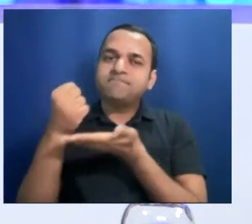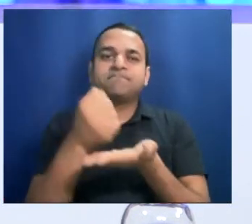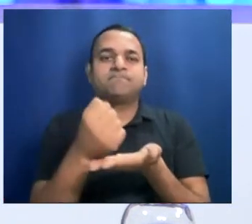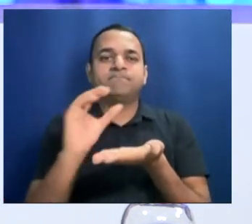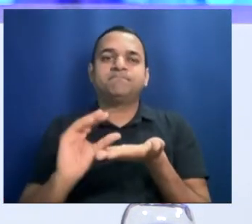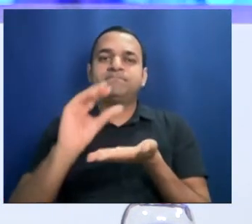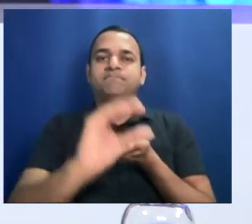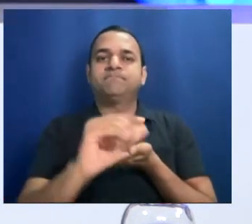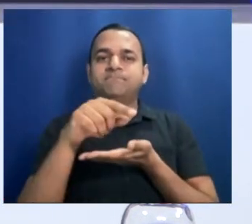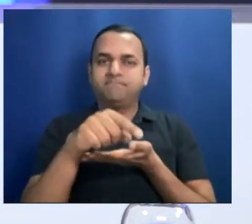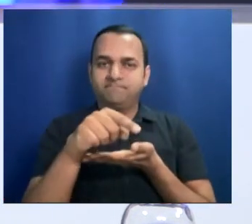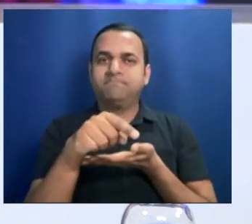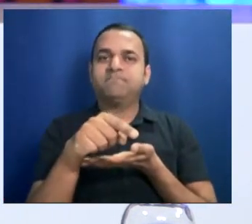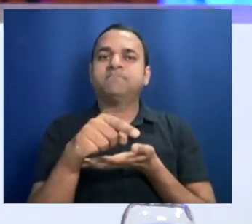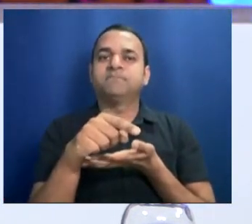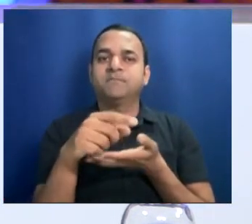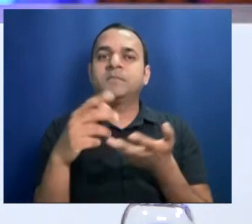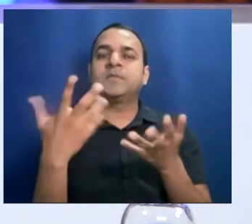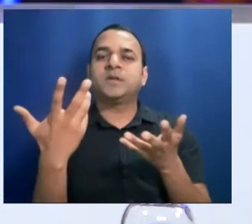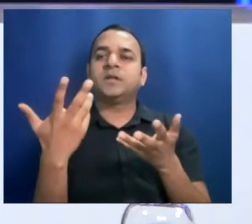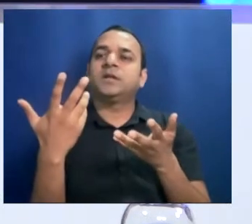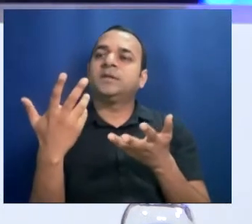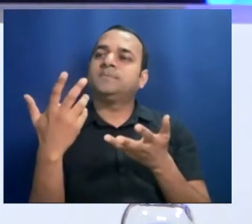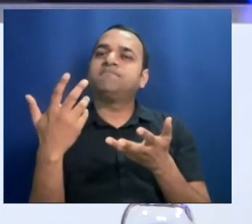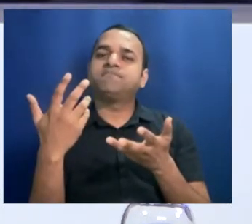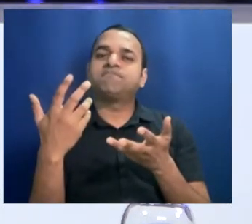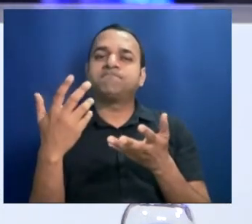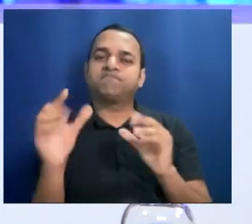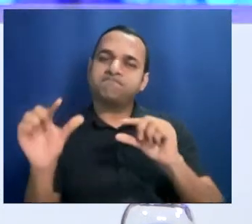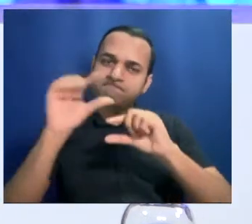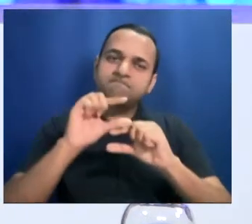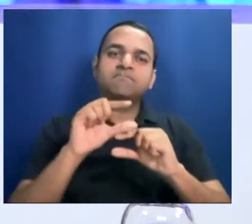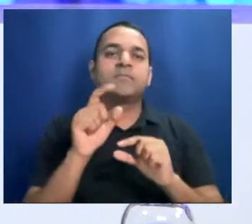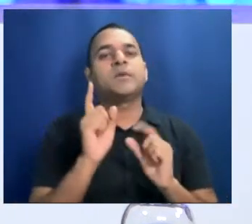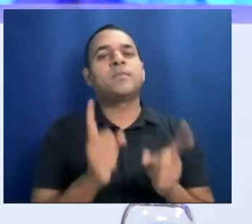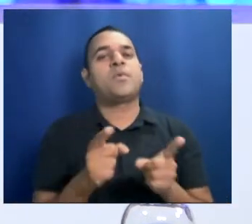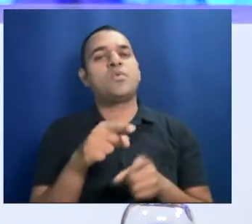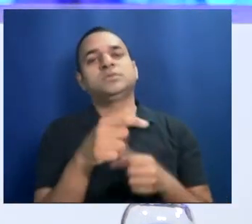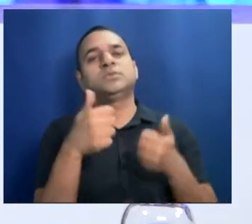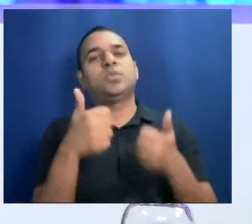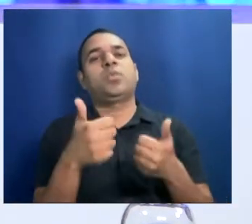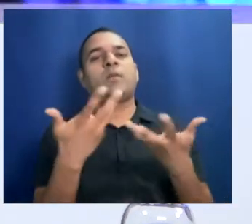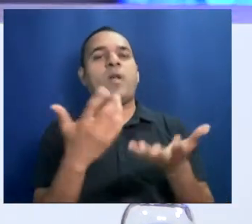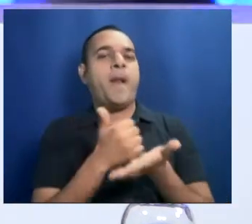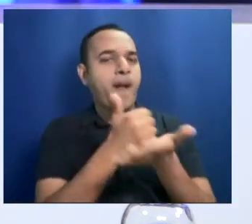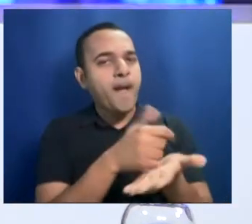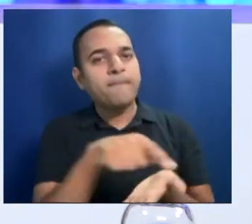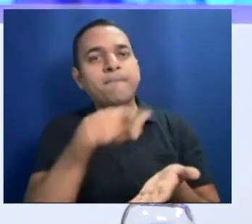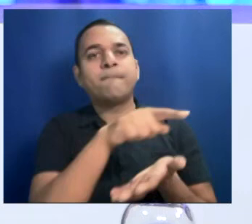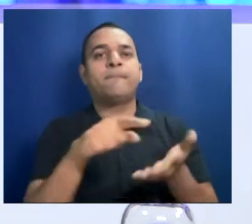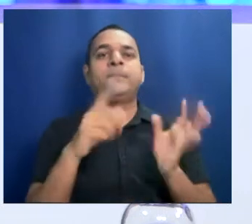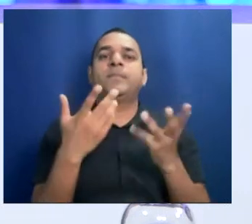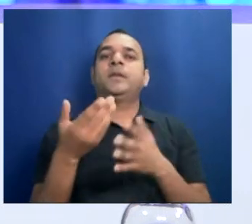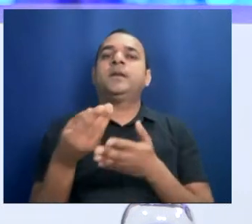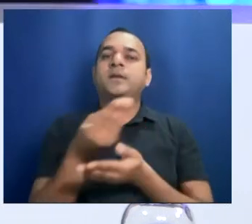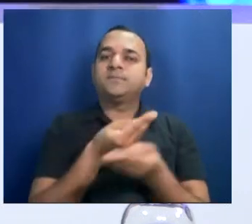and it may then also attract more young men into these occupations. We heard